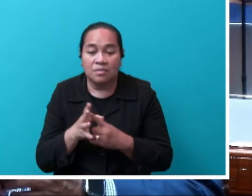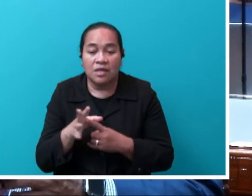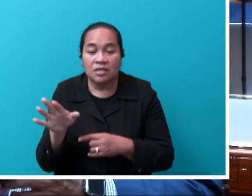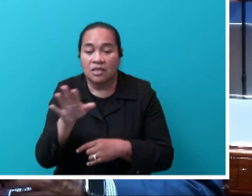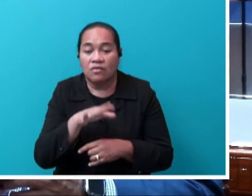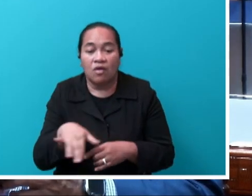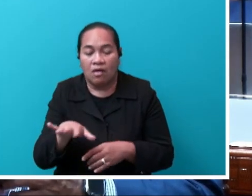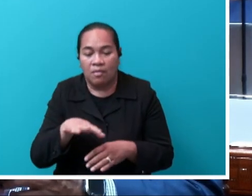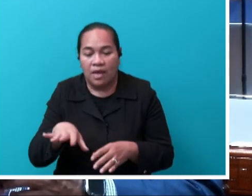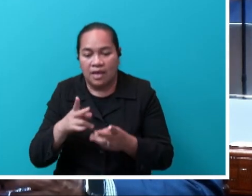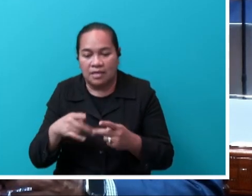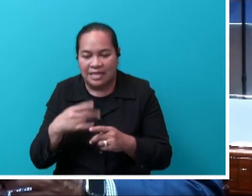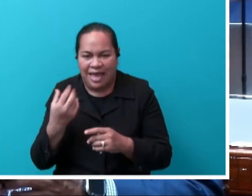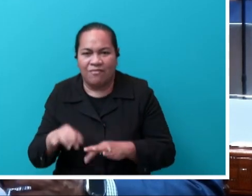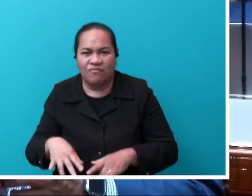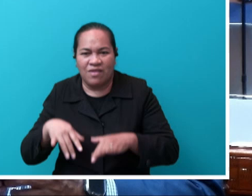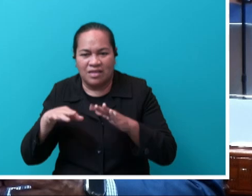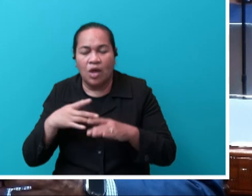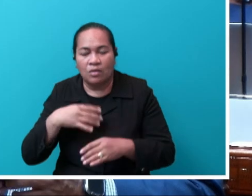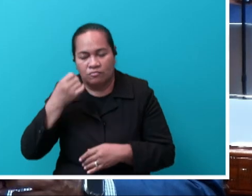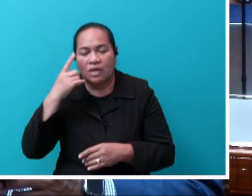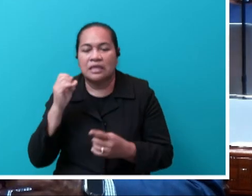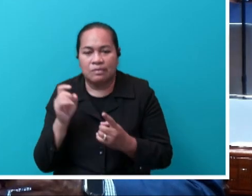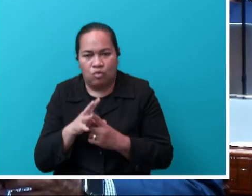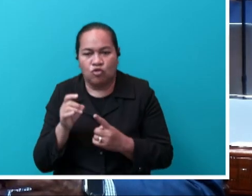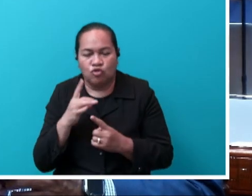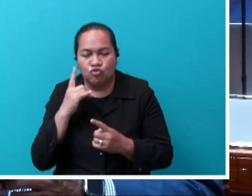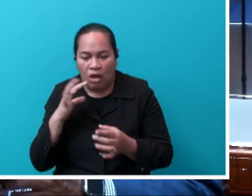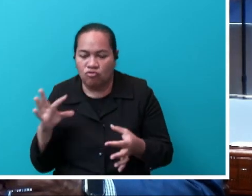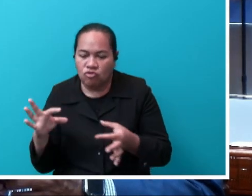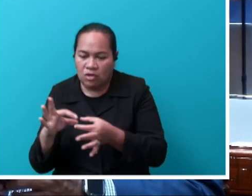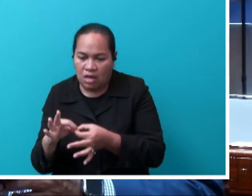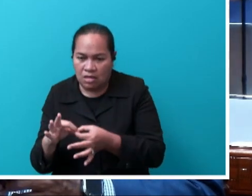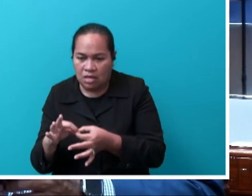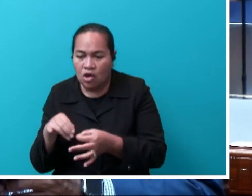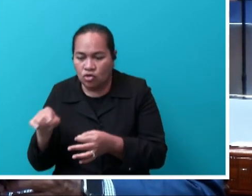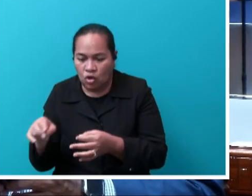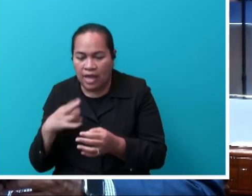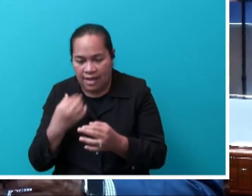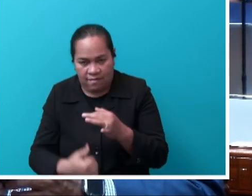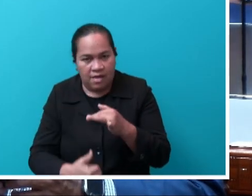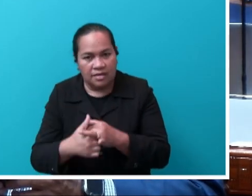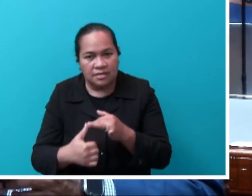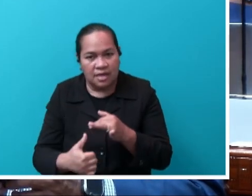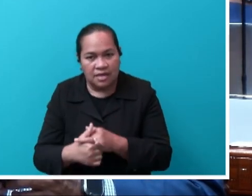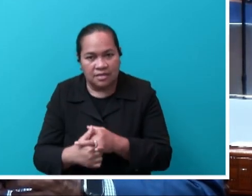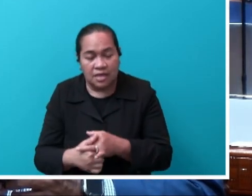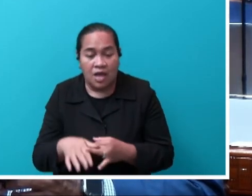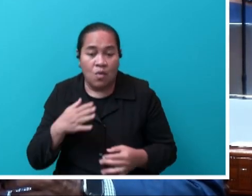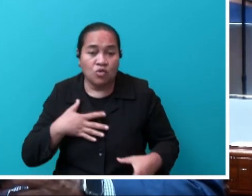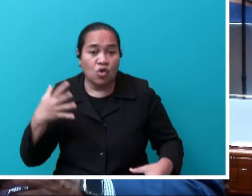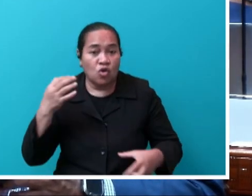areas. And we recognize the importance of connecting our rural communities. To conclude,